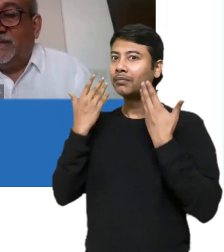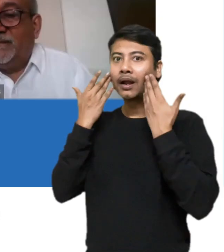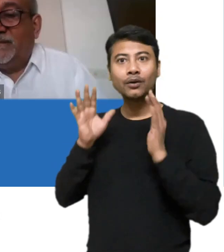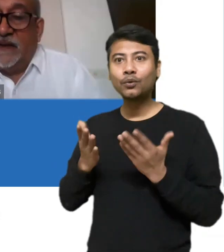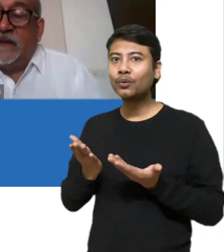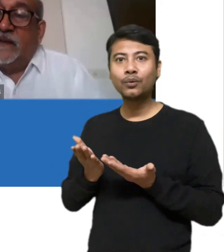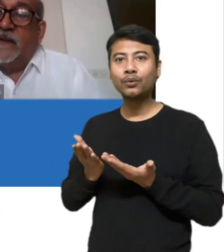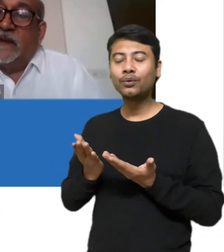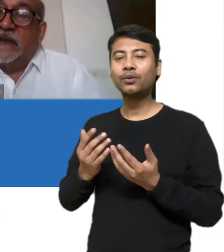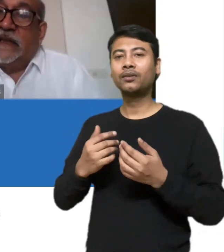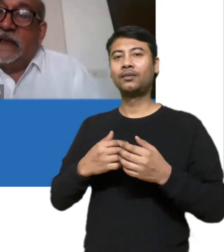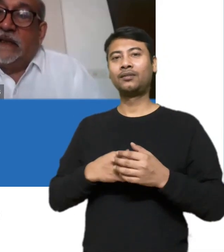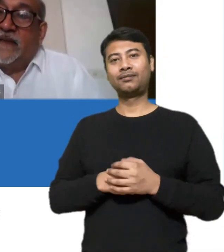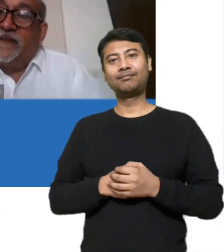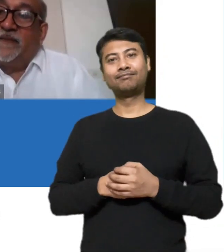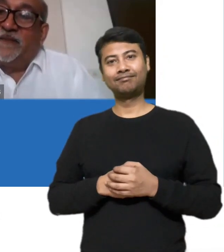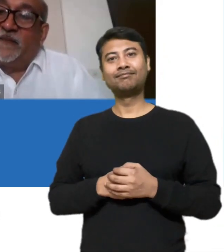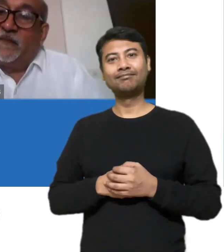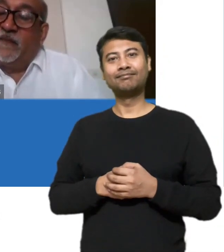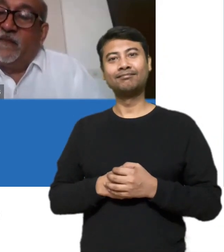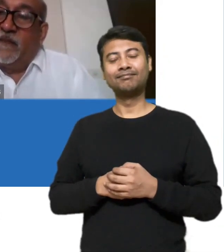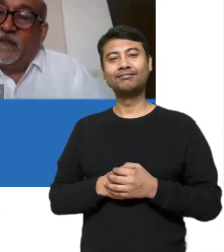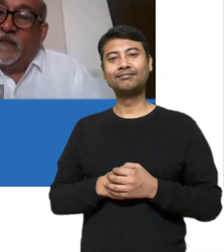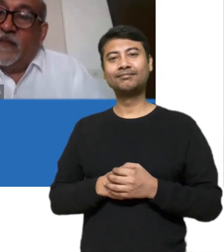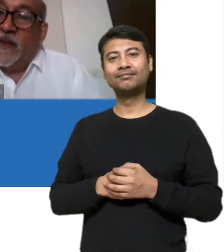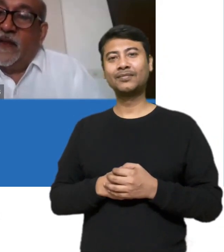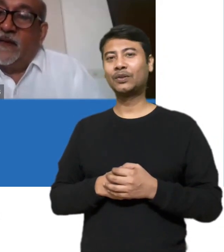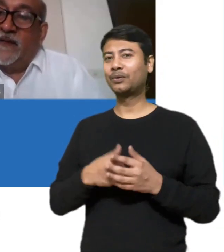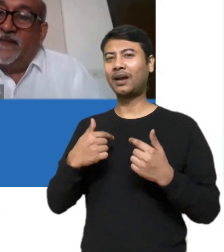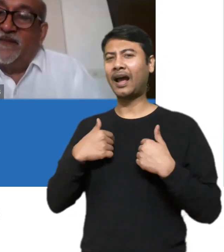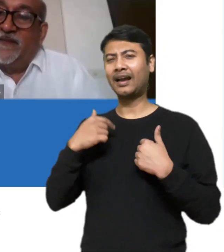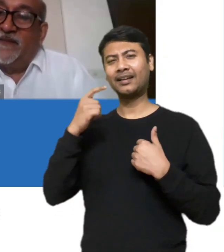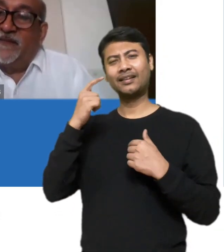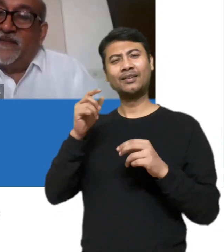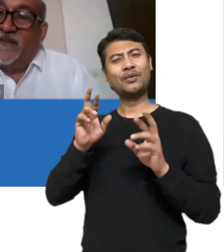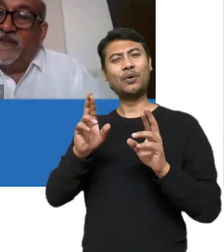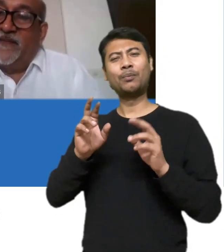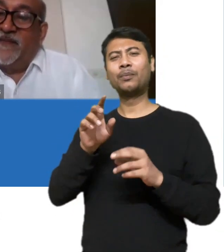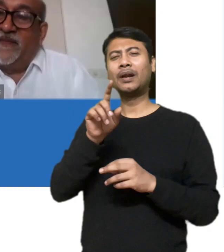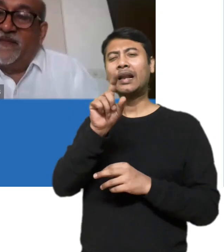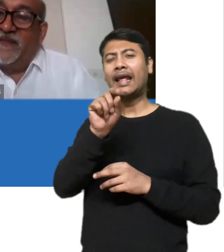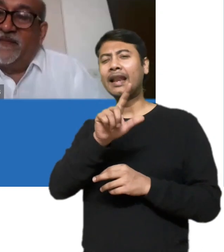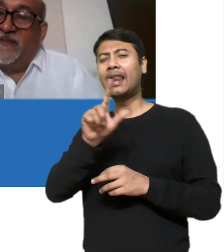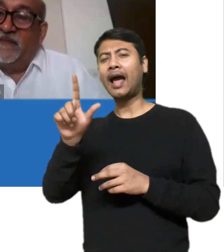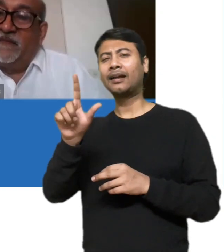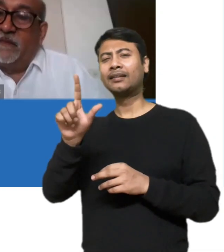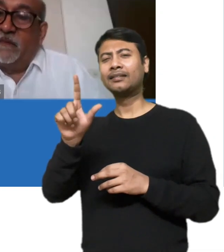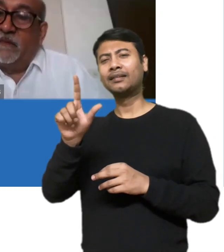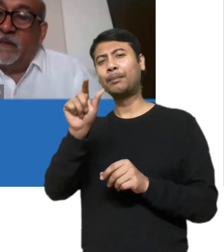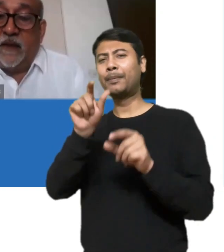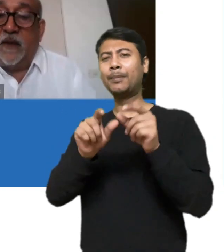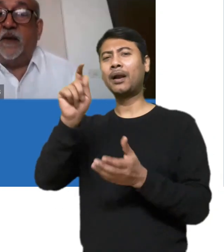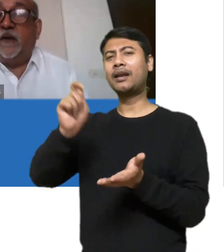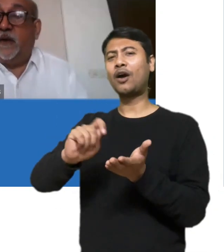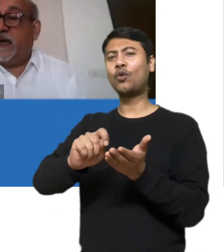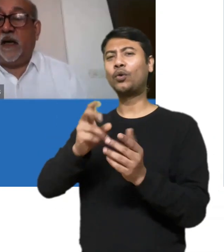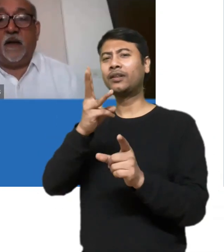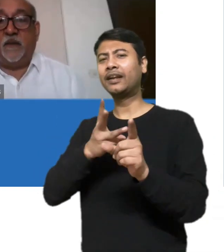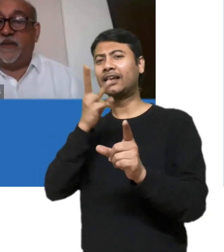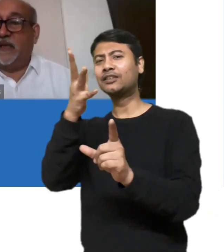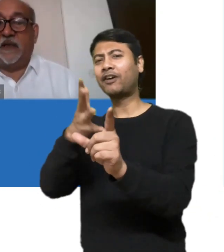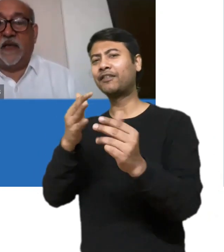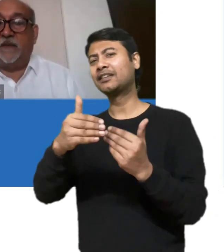think you should not have less than million people target, maybe in next 3 to 5 years. No,